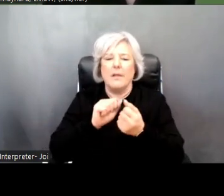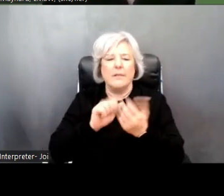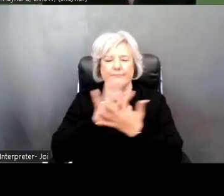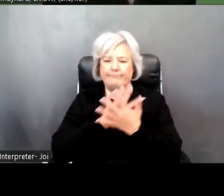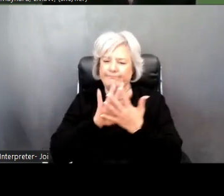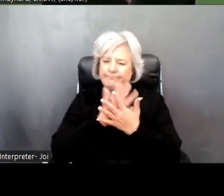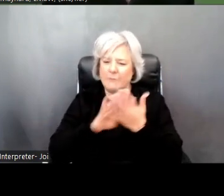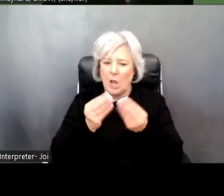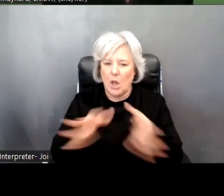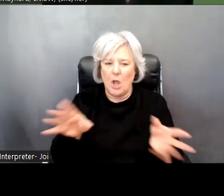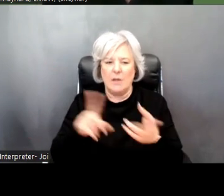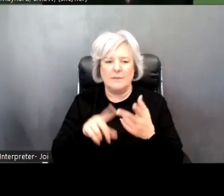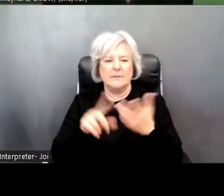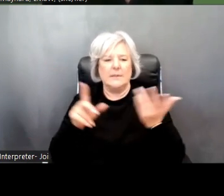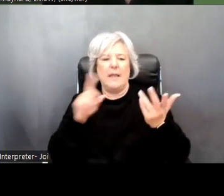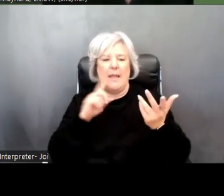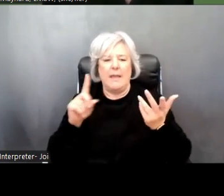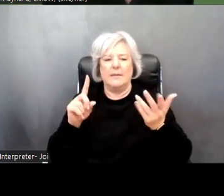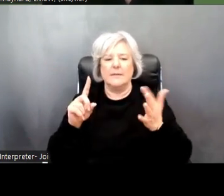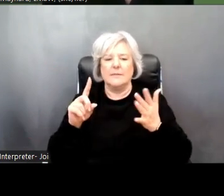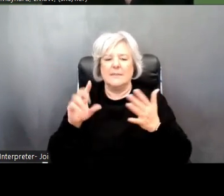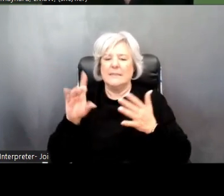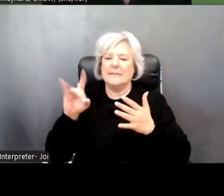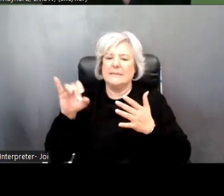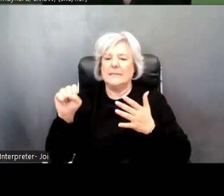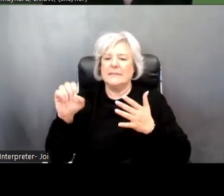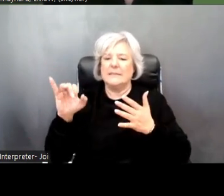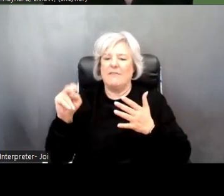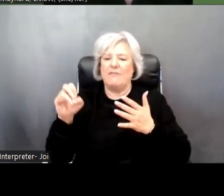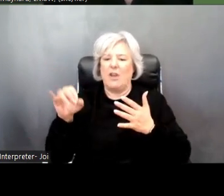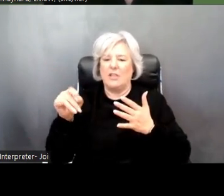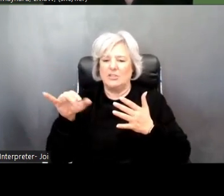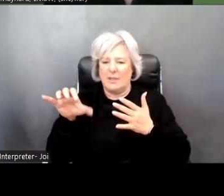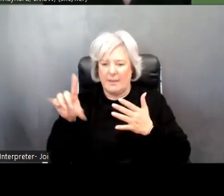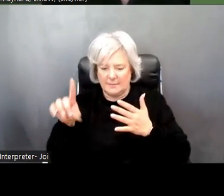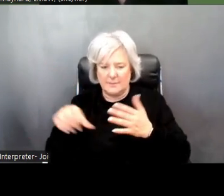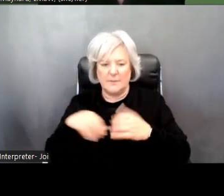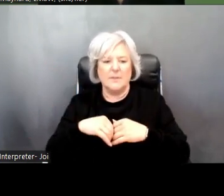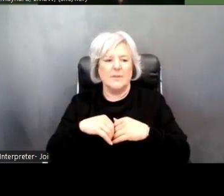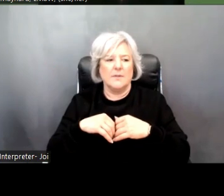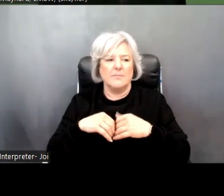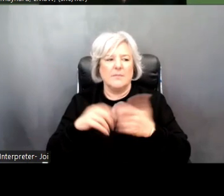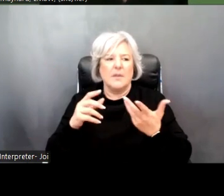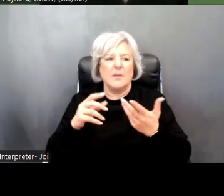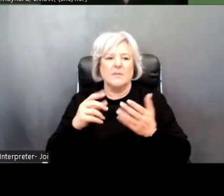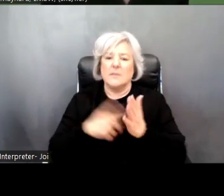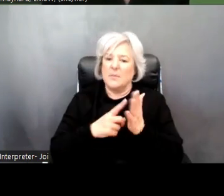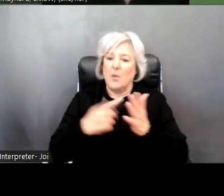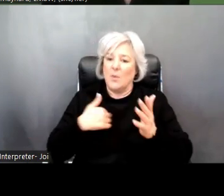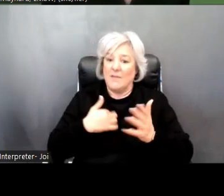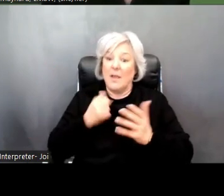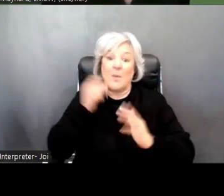grief. For those that the child has, for whom the child has lost that are likely to be living, it makes it